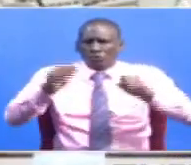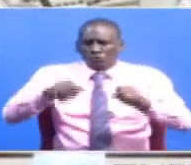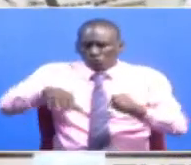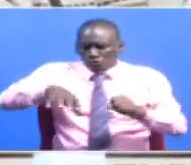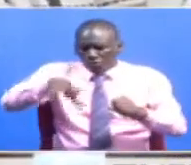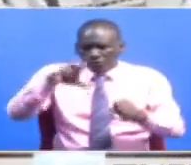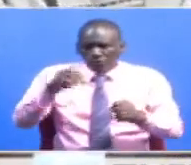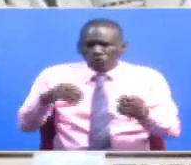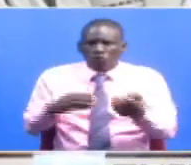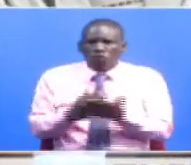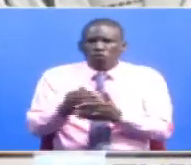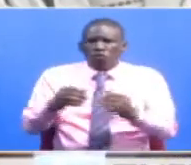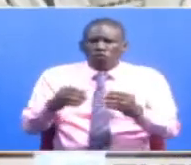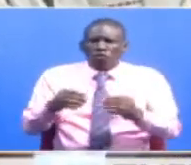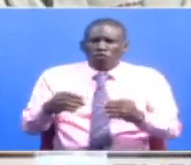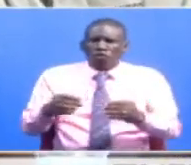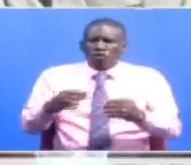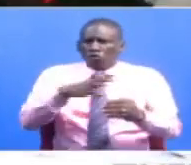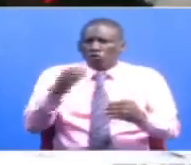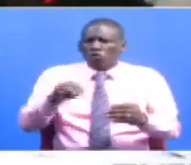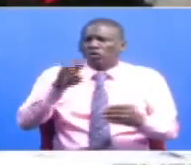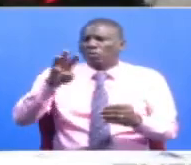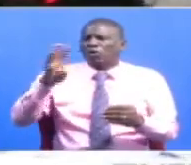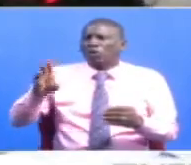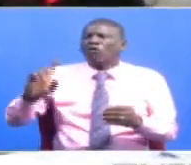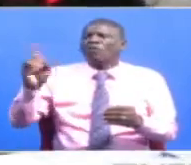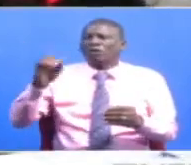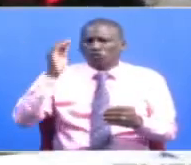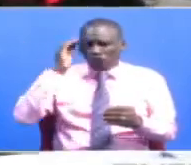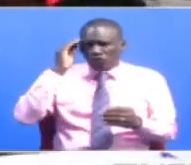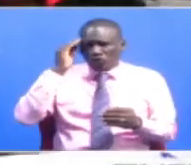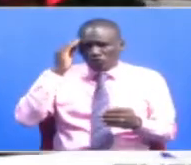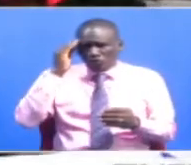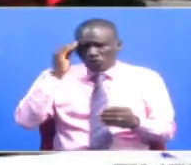kupatikana kwa kutembelea tovuti rasmi ya Wizara ya Elimu ya